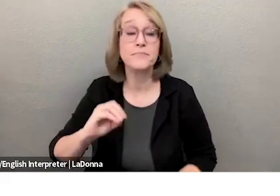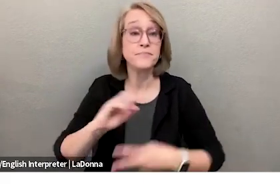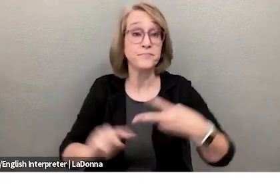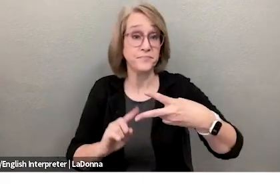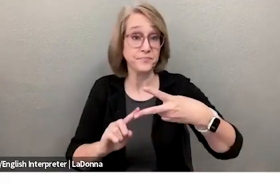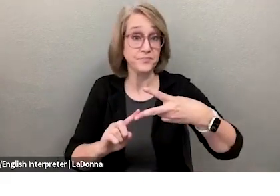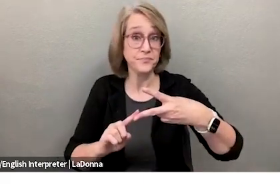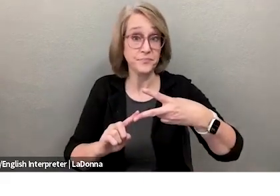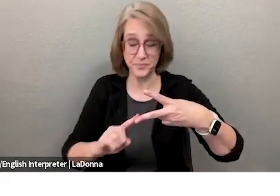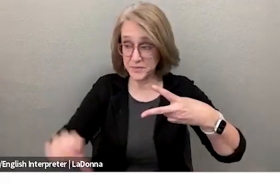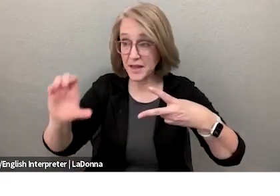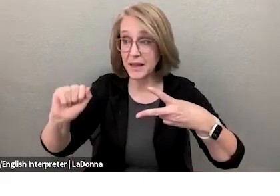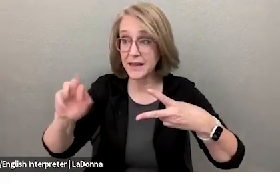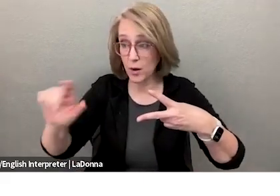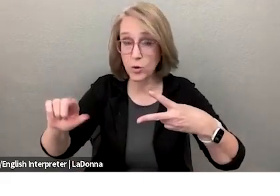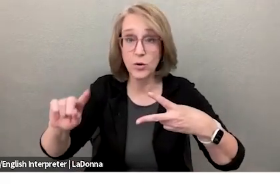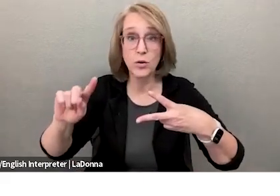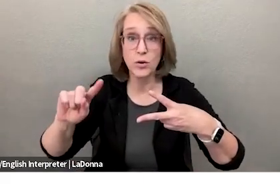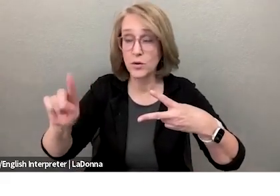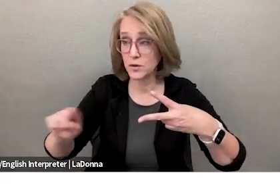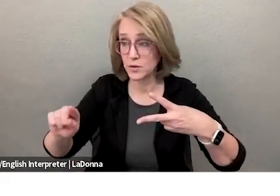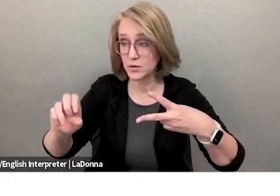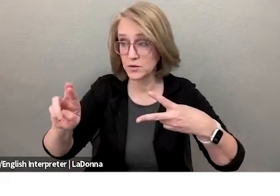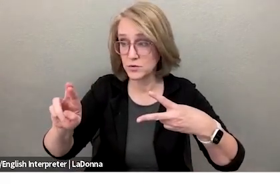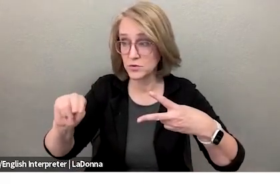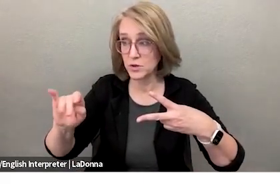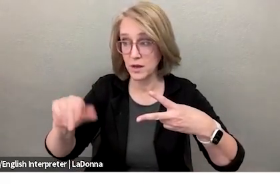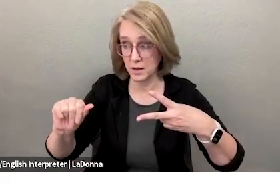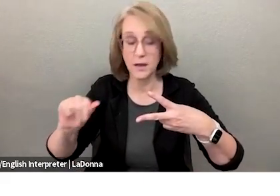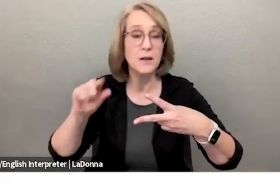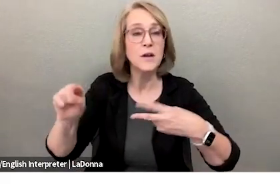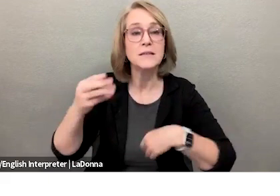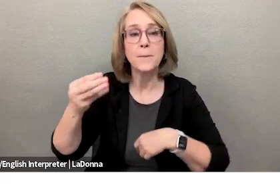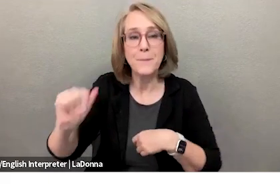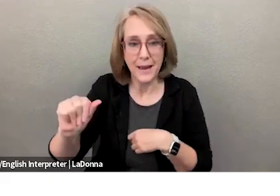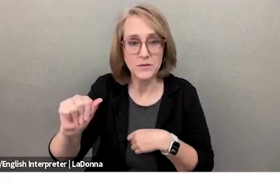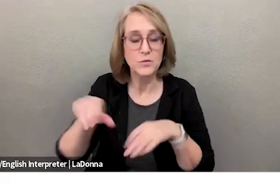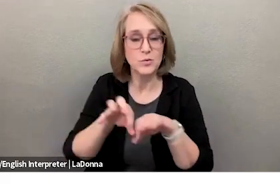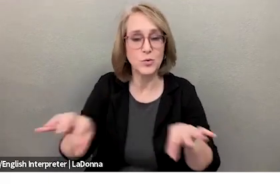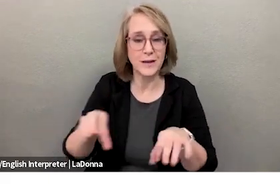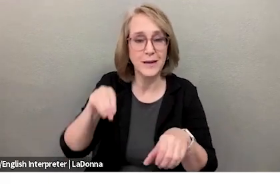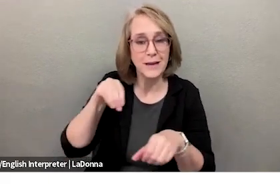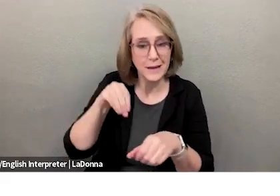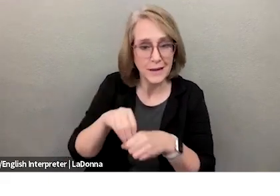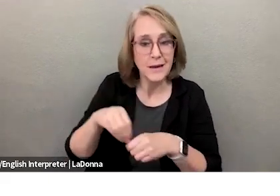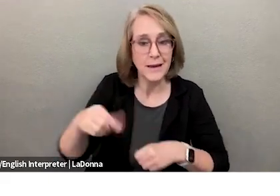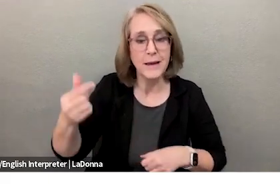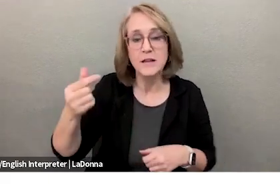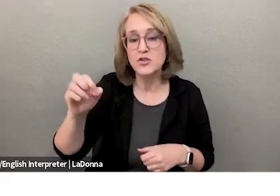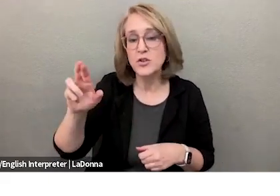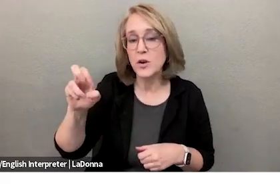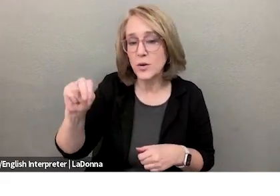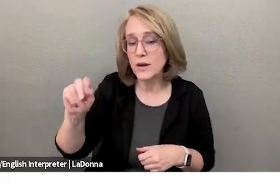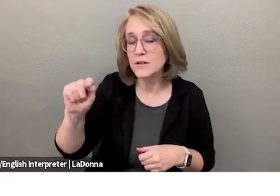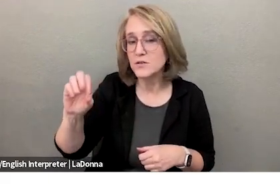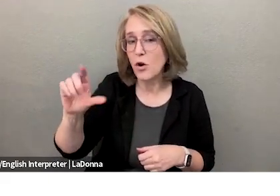Zernial. Carol holds a master's degree in social gerontology and has been in the field of aging for over a quarter of a century.